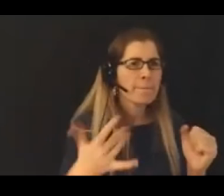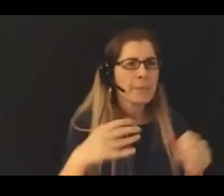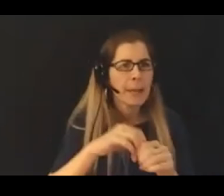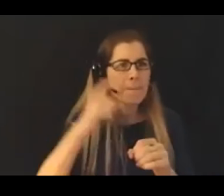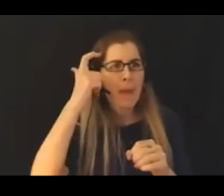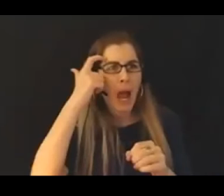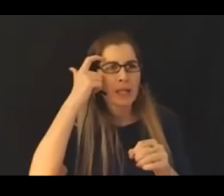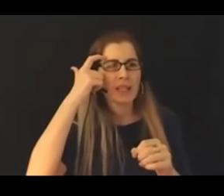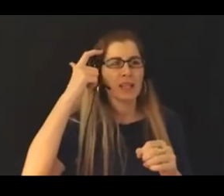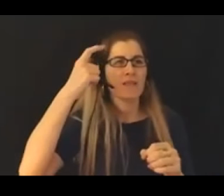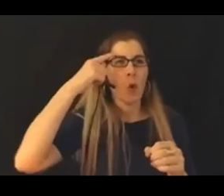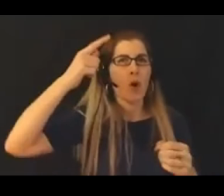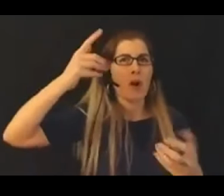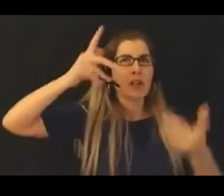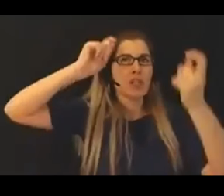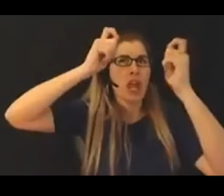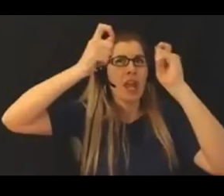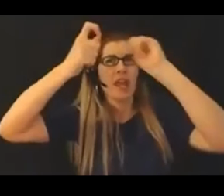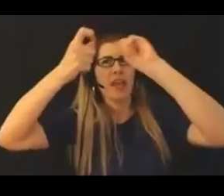brain, and vice versa.